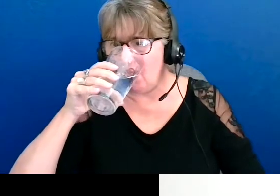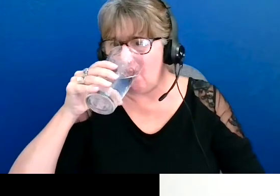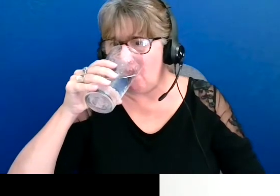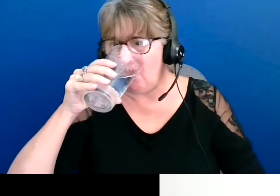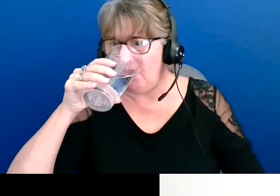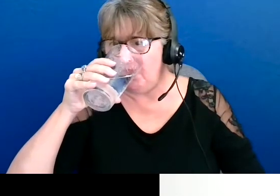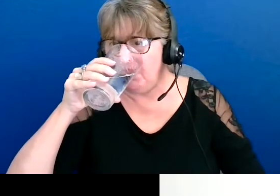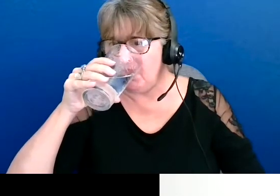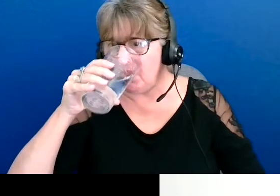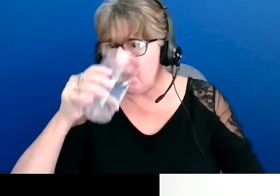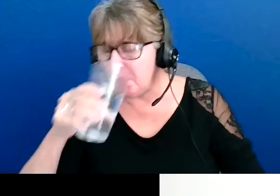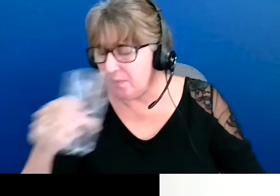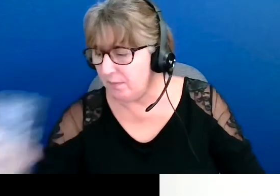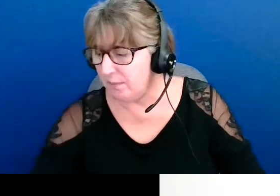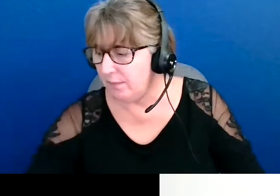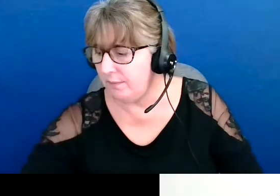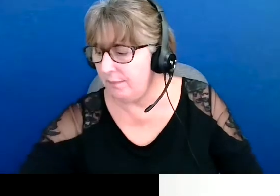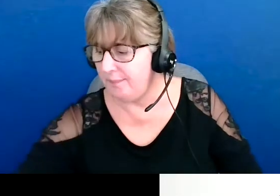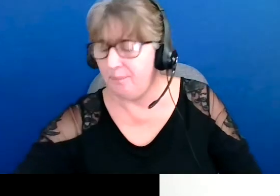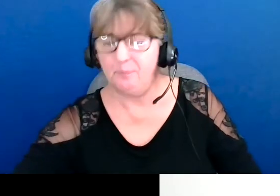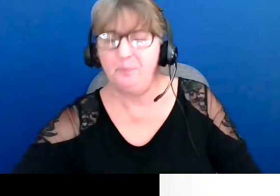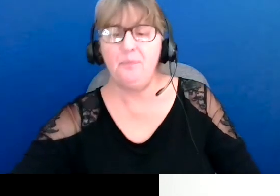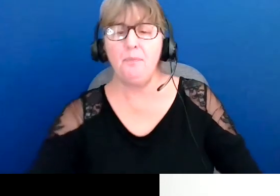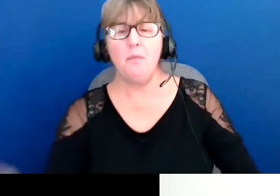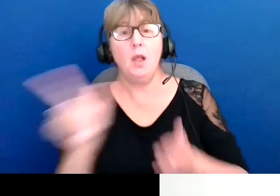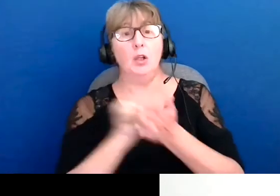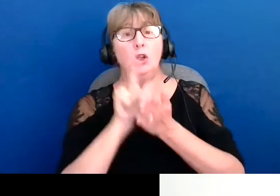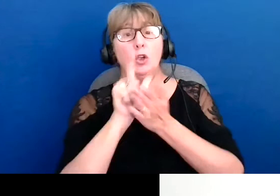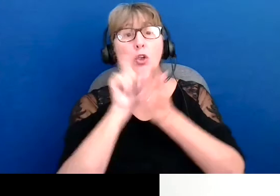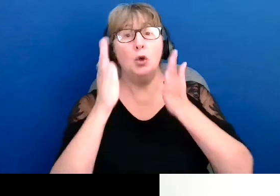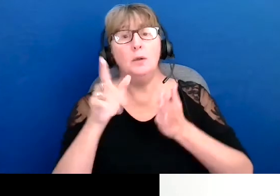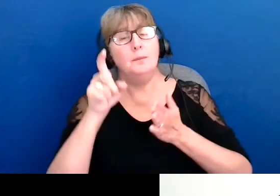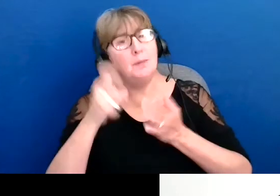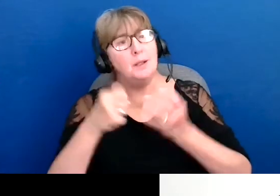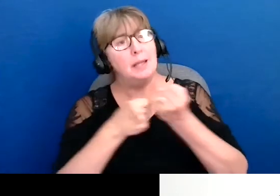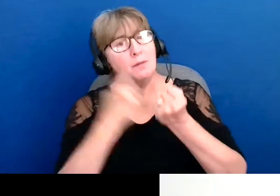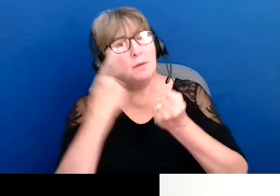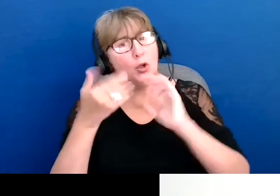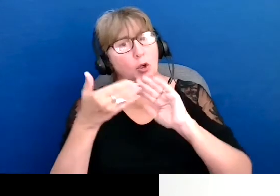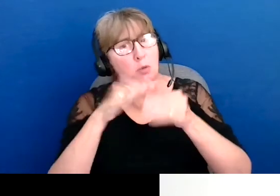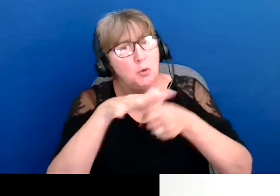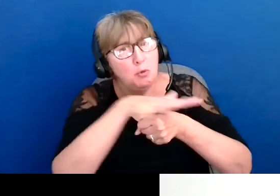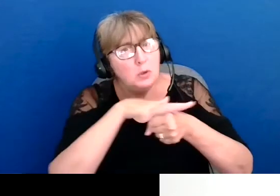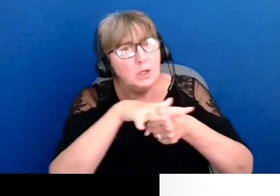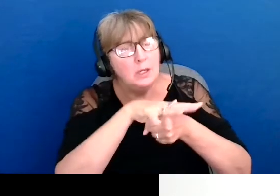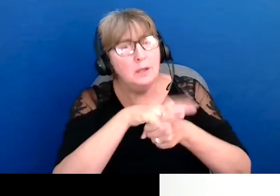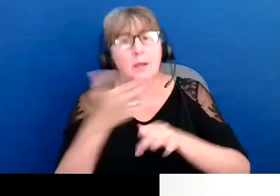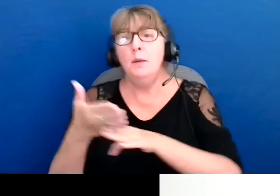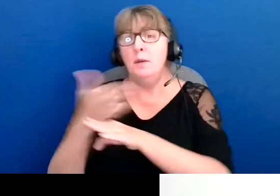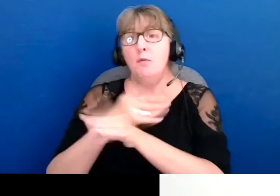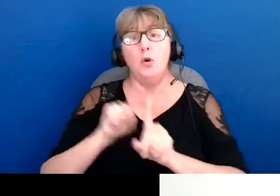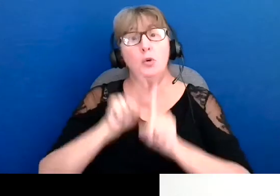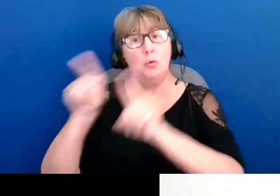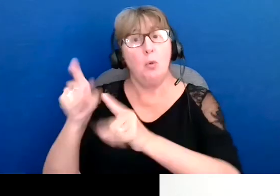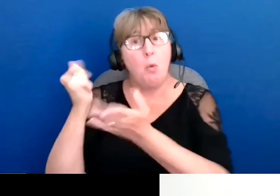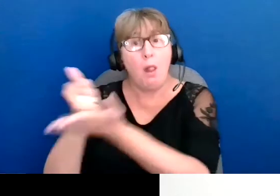Lawyers should be advocating for their community. Before you go and do something, listen to your community. Find